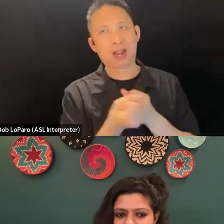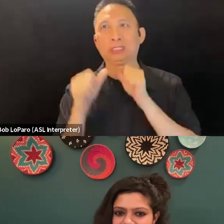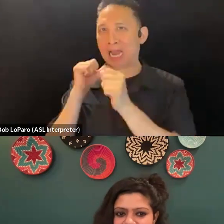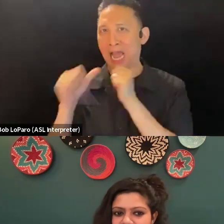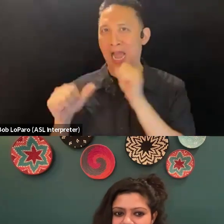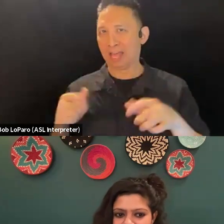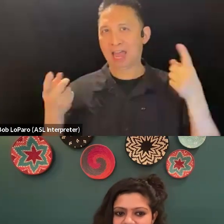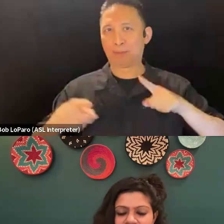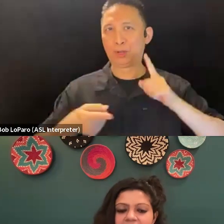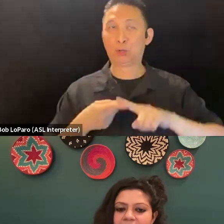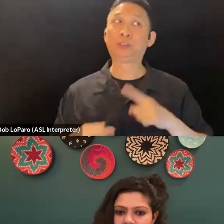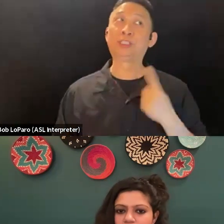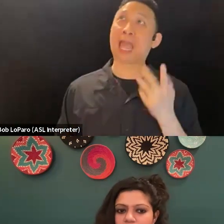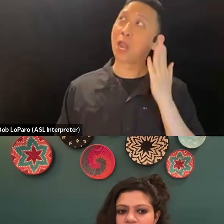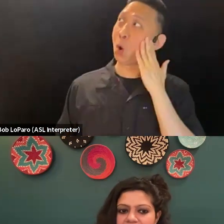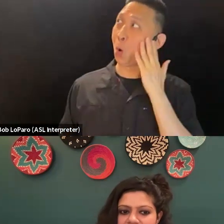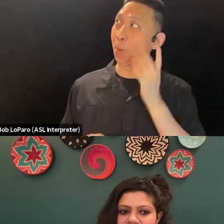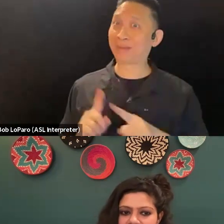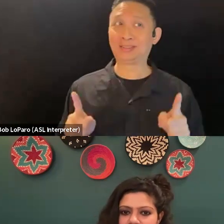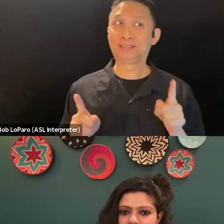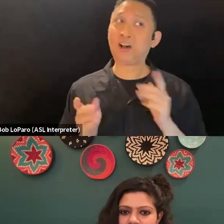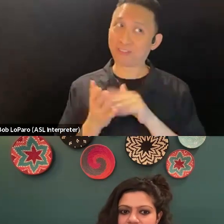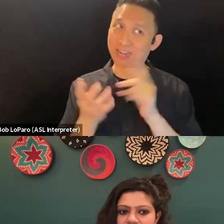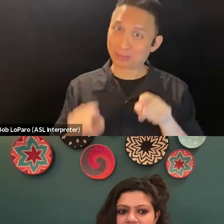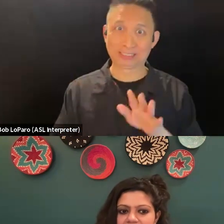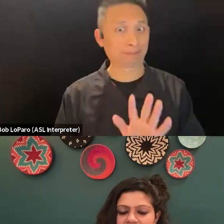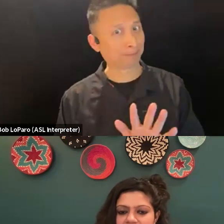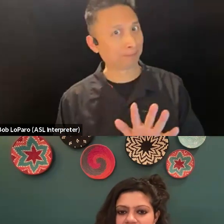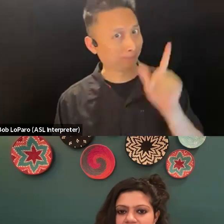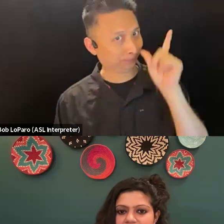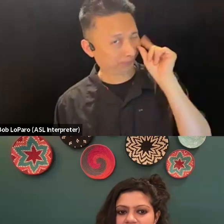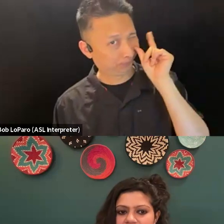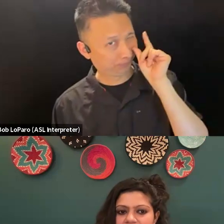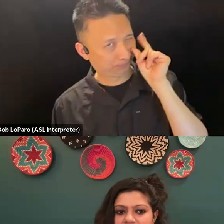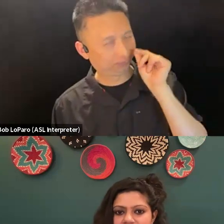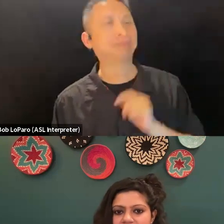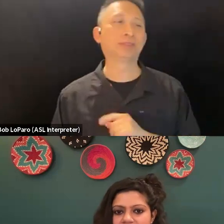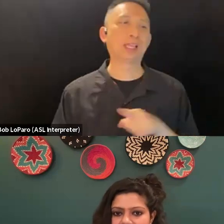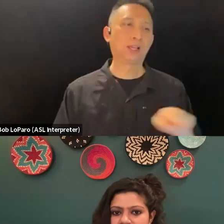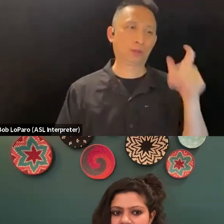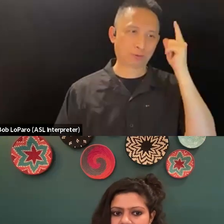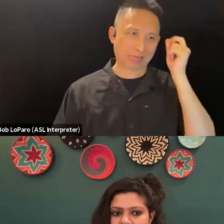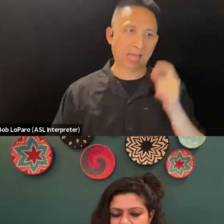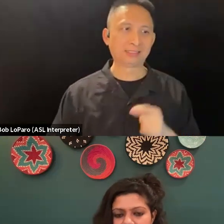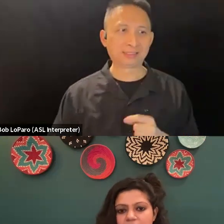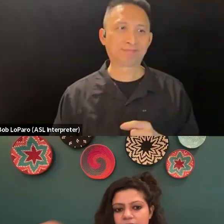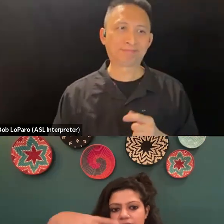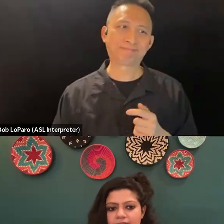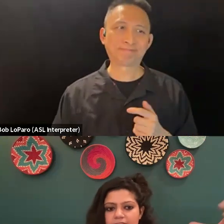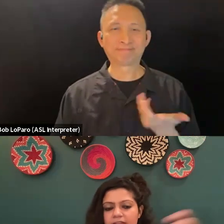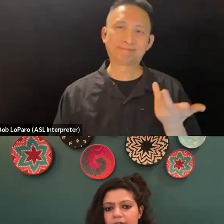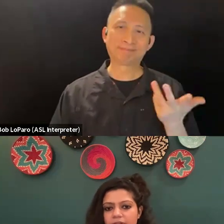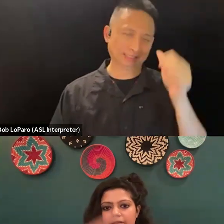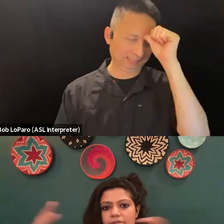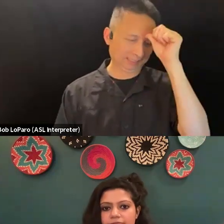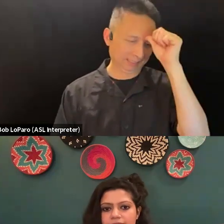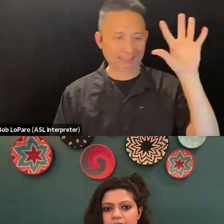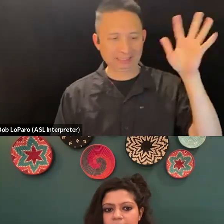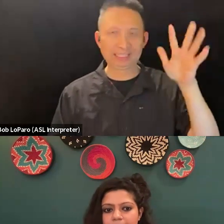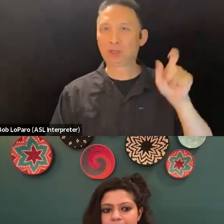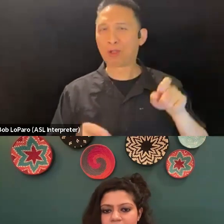were. Um, I neither did I say that films in the past were not. I wasn't making a universal